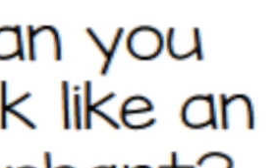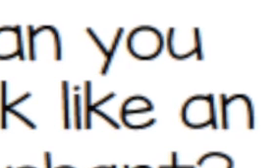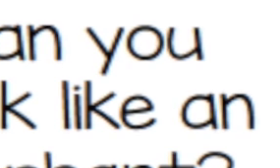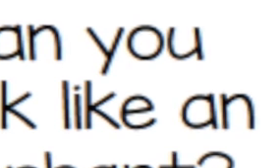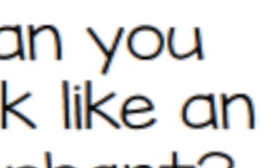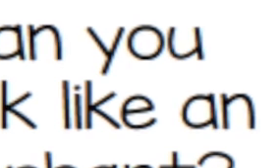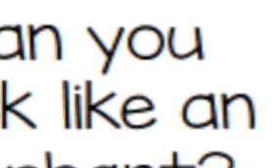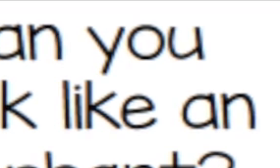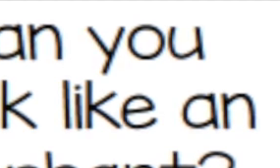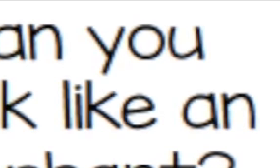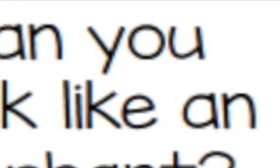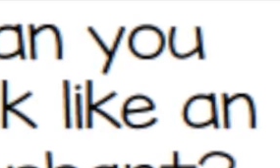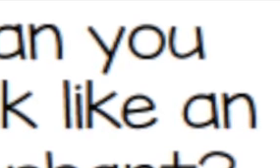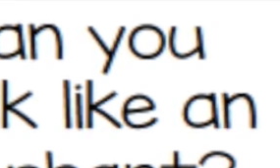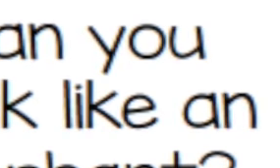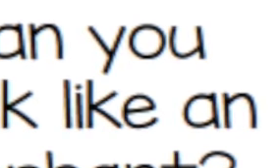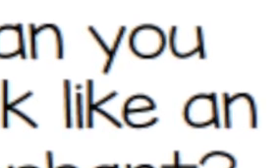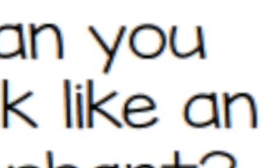Thank you.